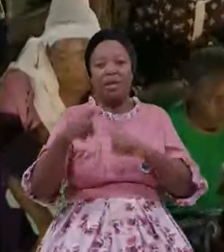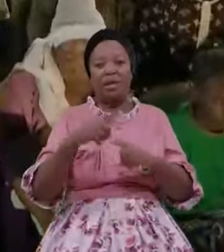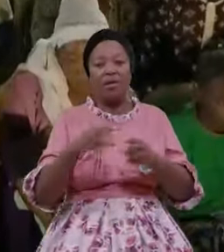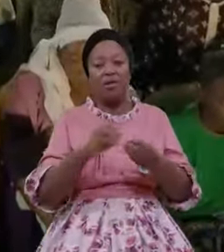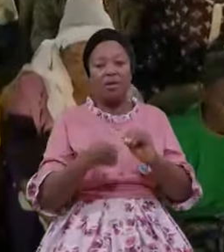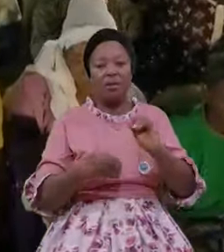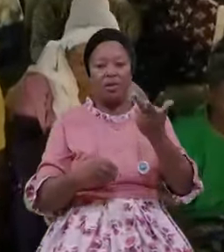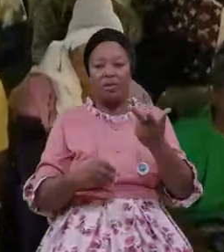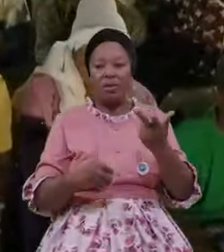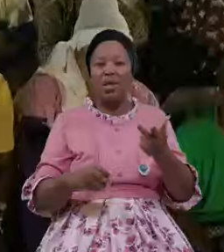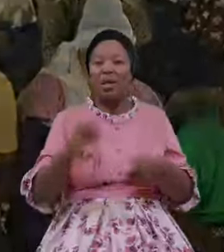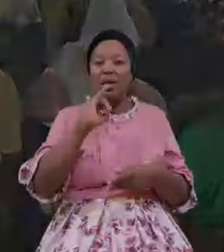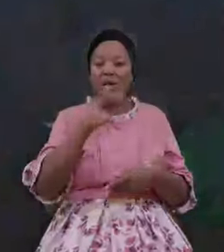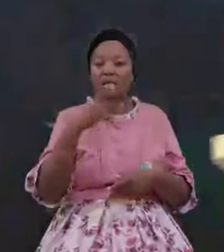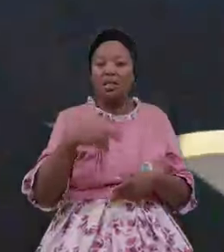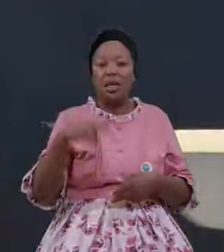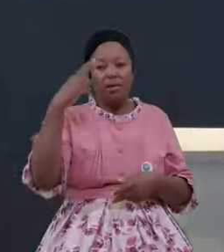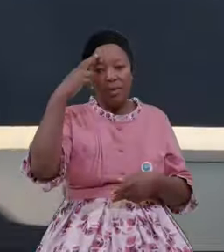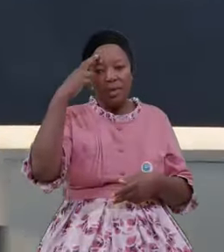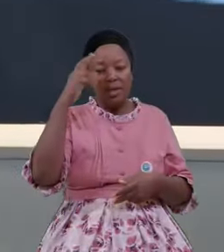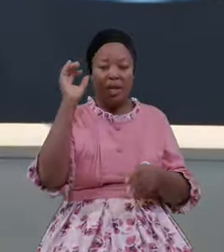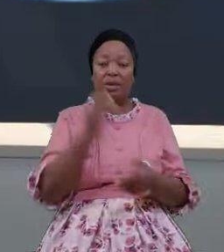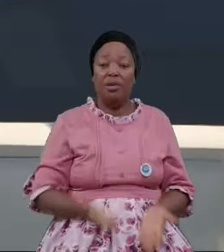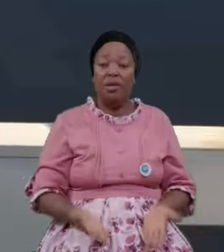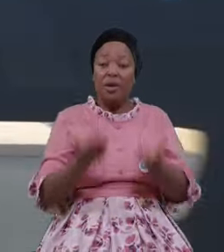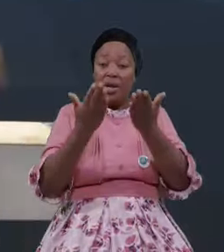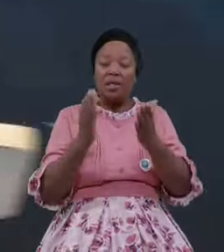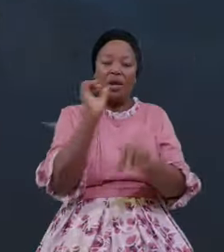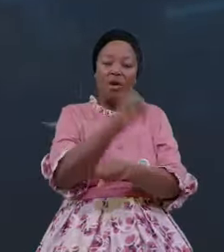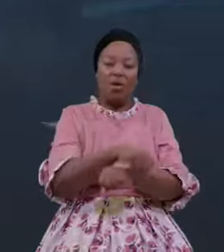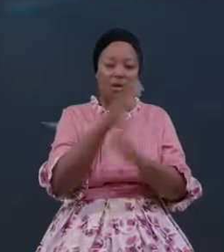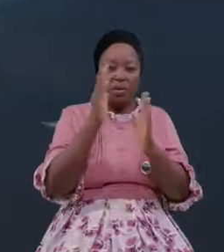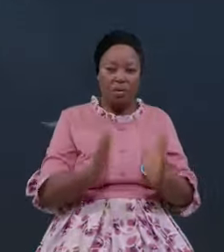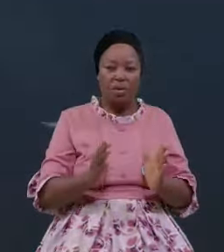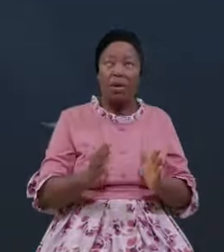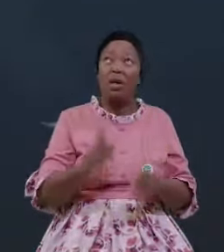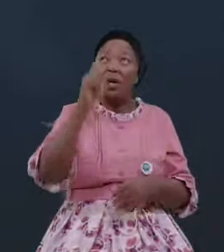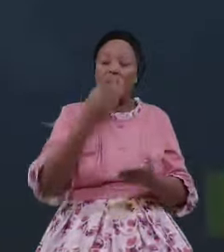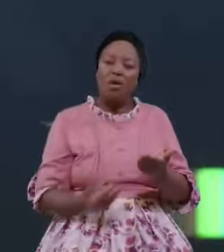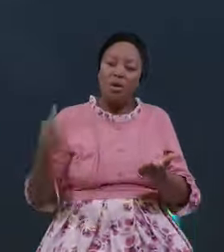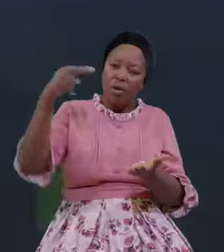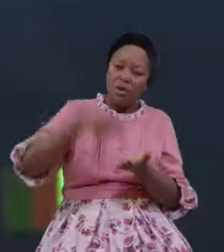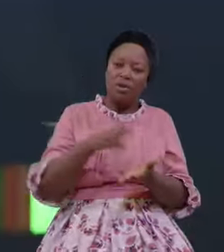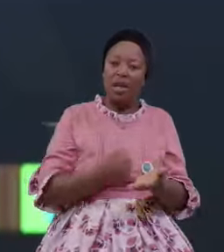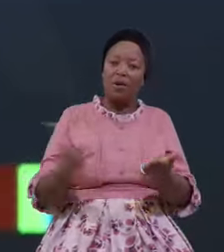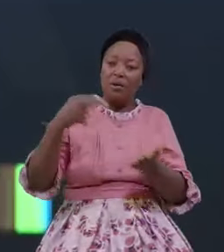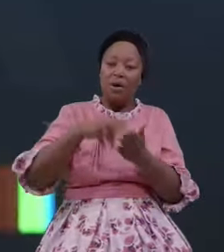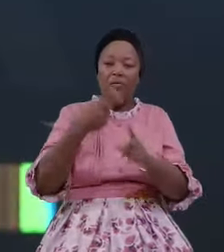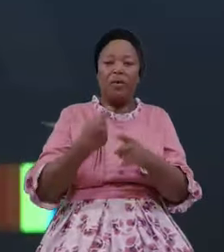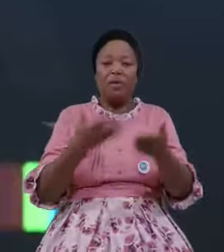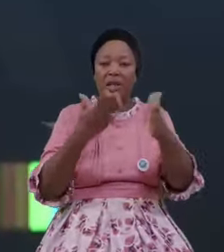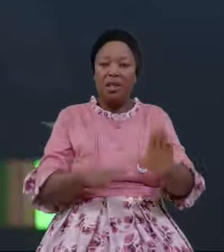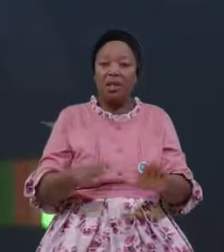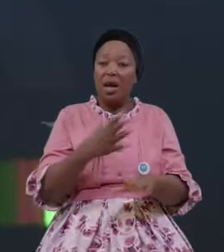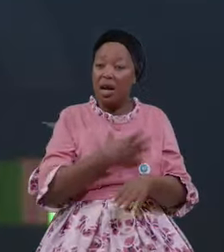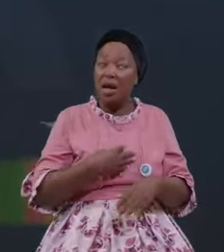the risen conqueror. Risen conqueror. He rose. He rose from the dead. And he